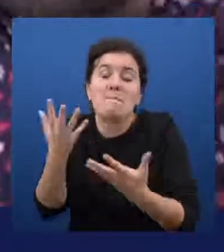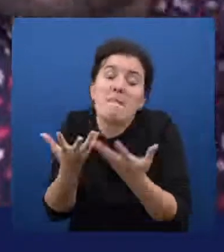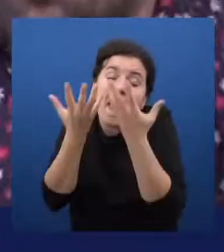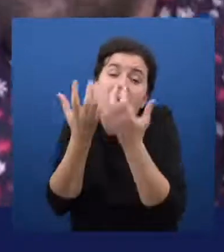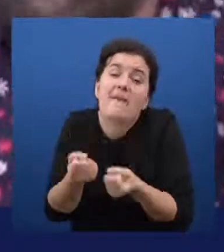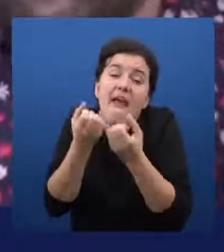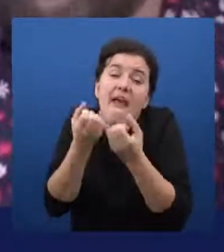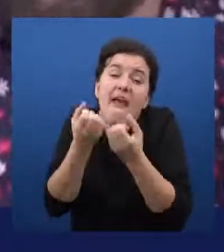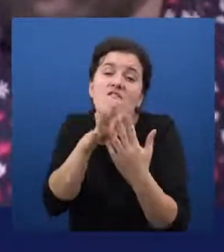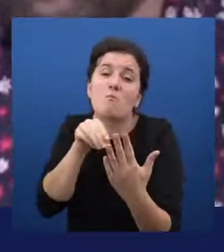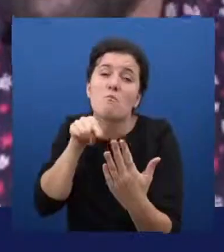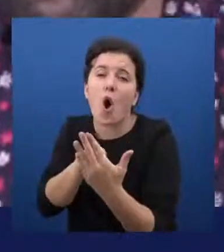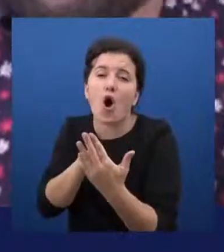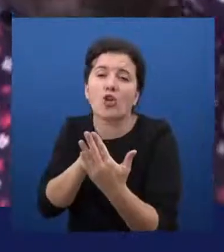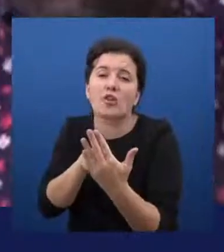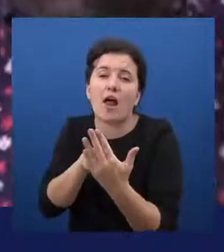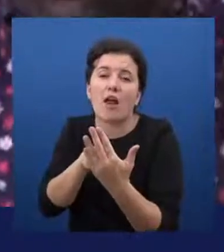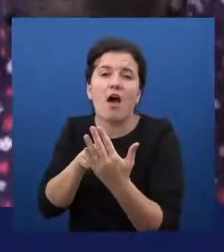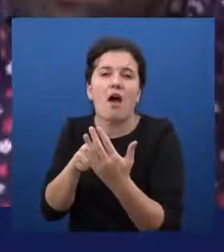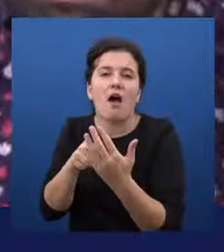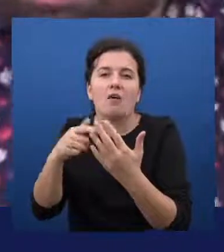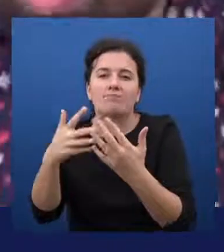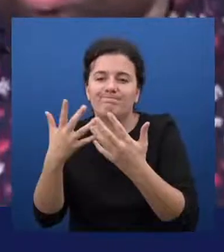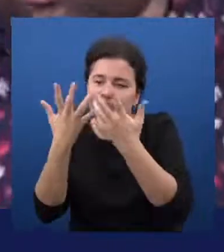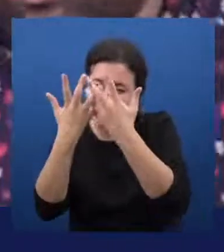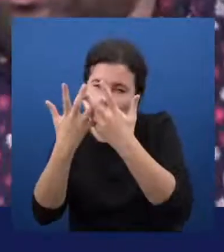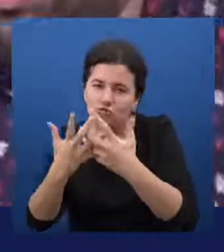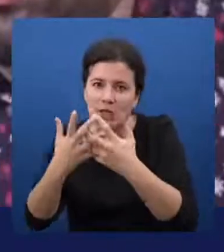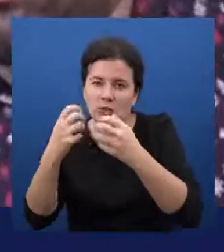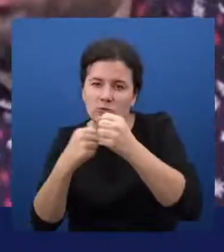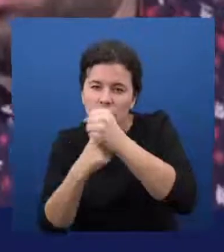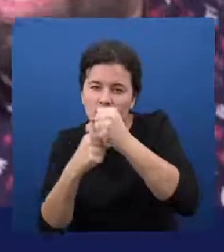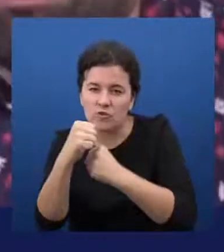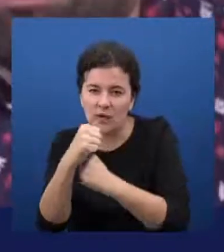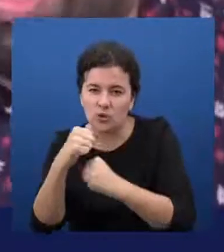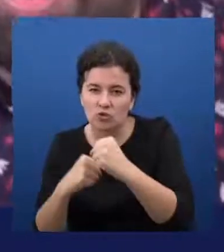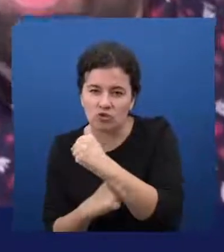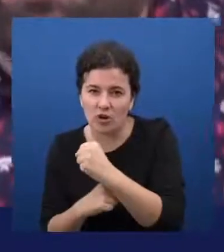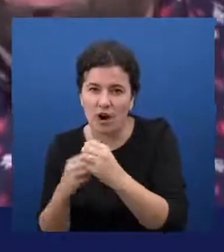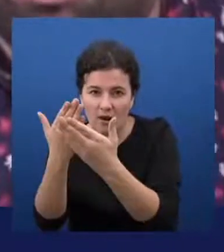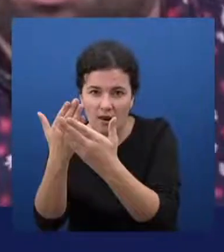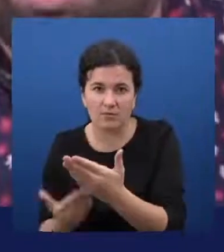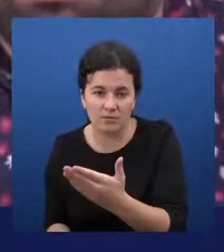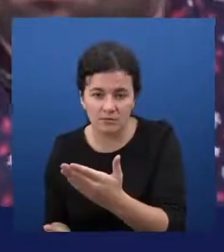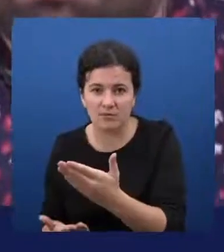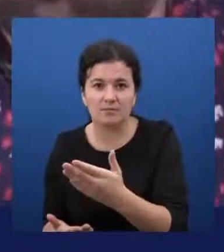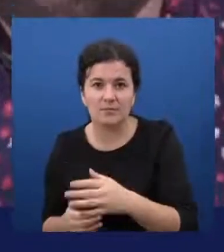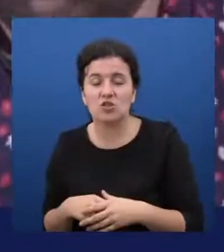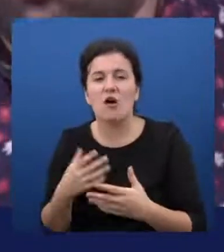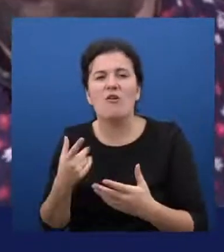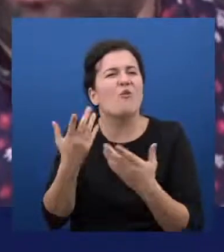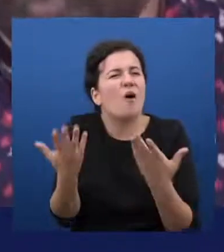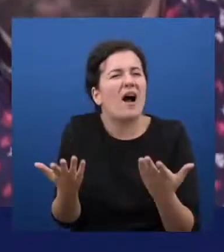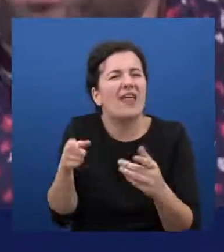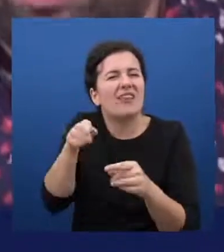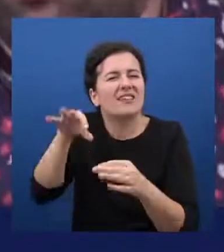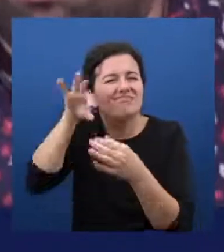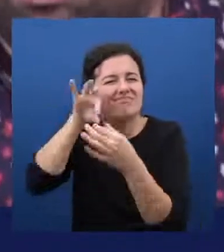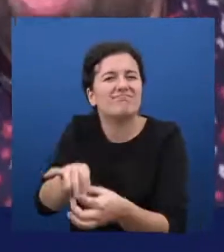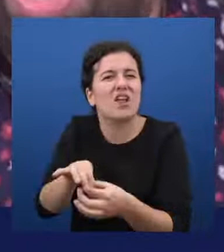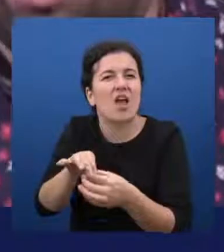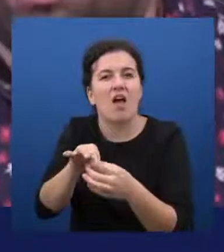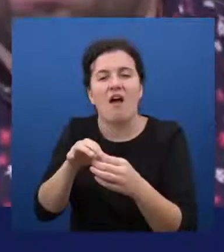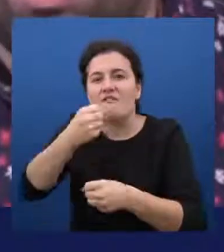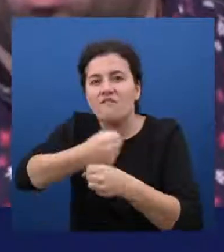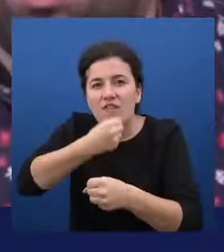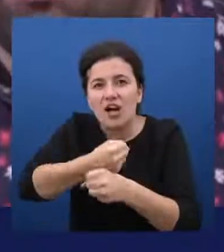beyond deep learning that we can use, because in the end, it's all dot products and functions and like vector